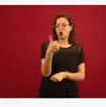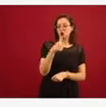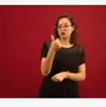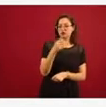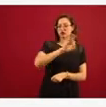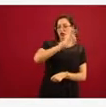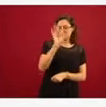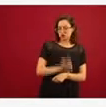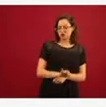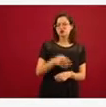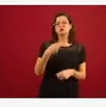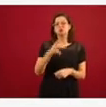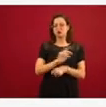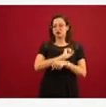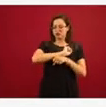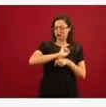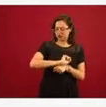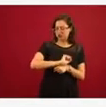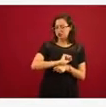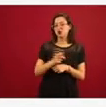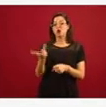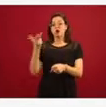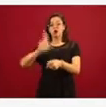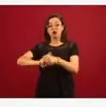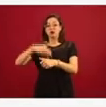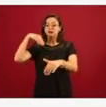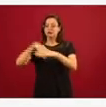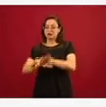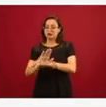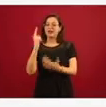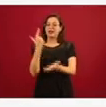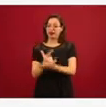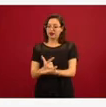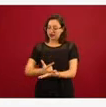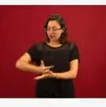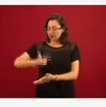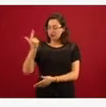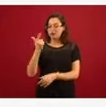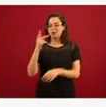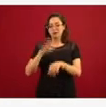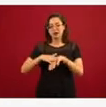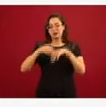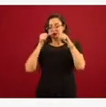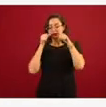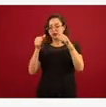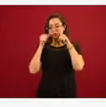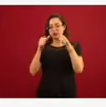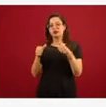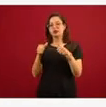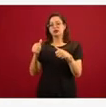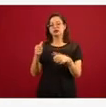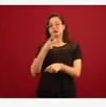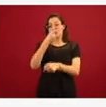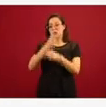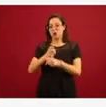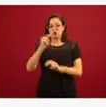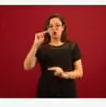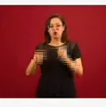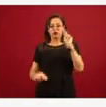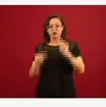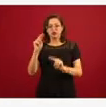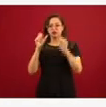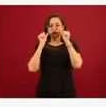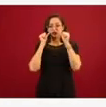that was registered when they first got hospitalized. So 63% were outpatients, meaning they just went into the hospital for